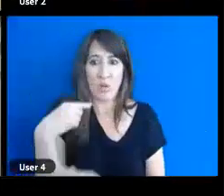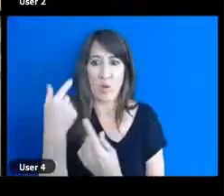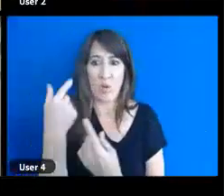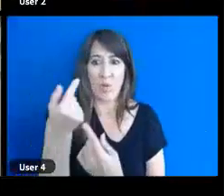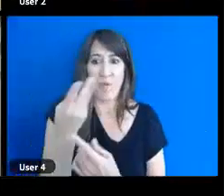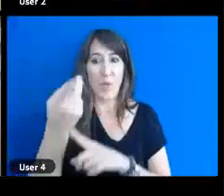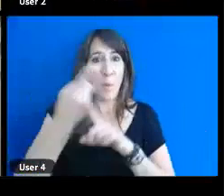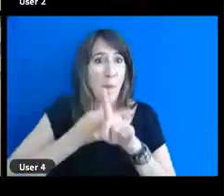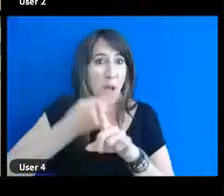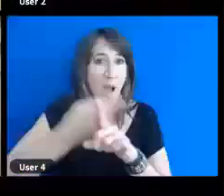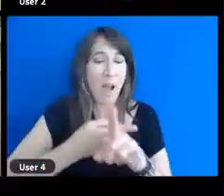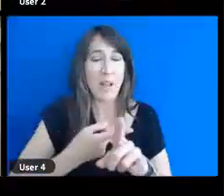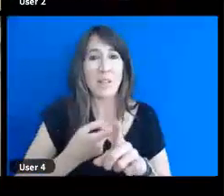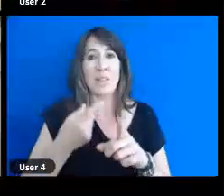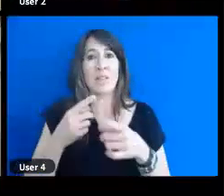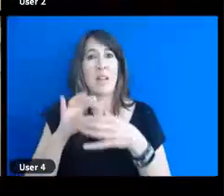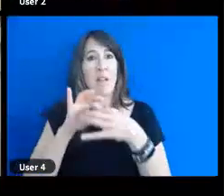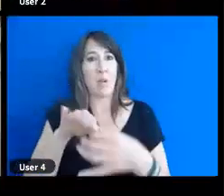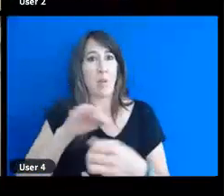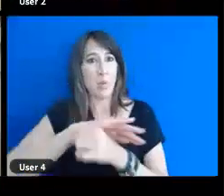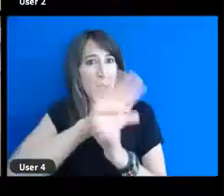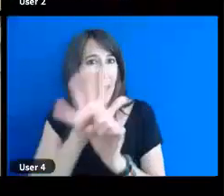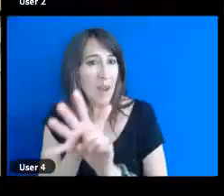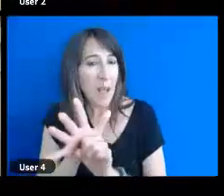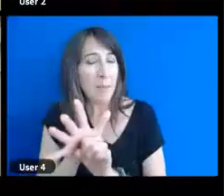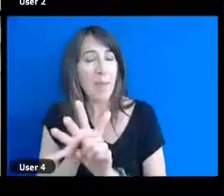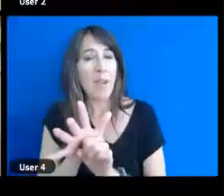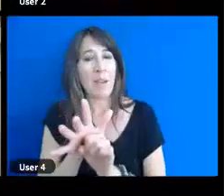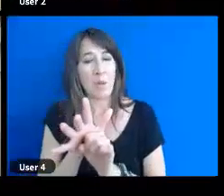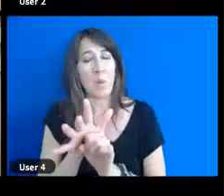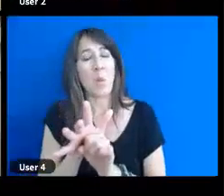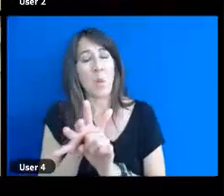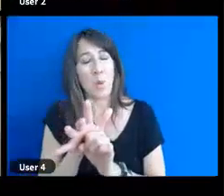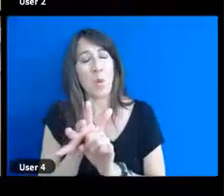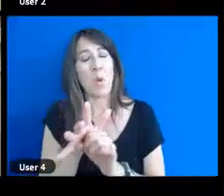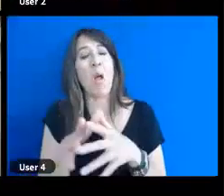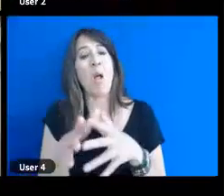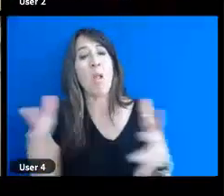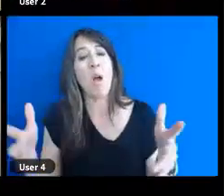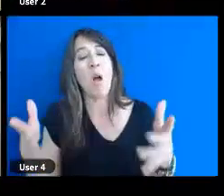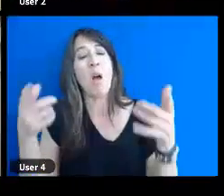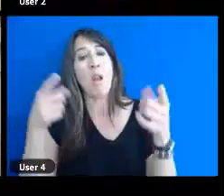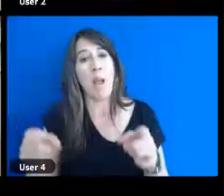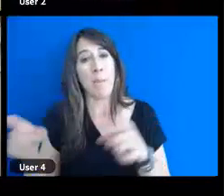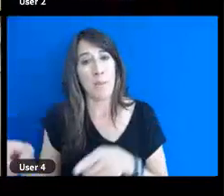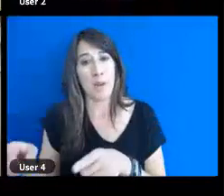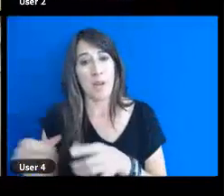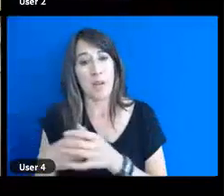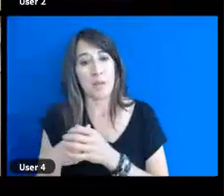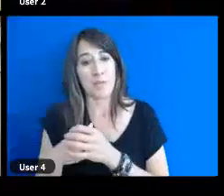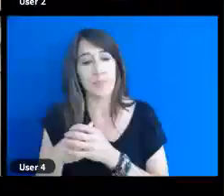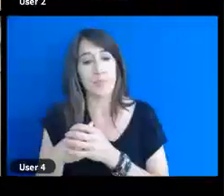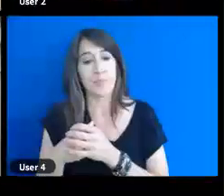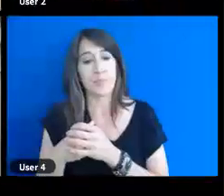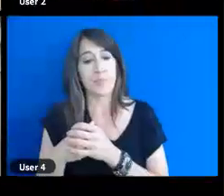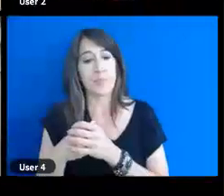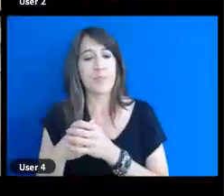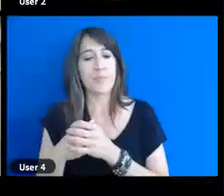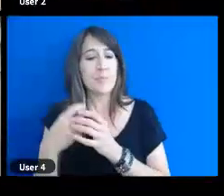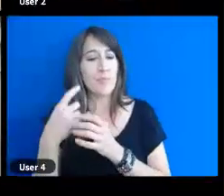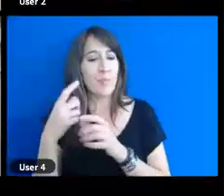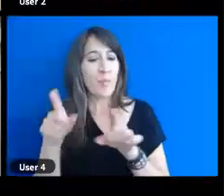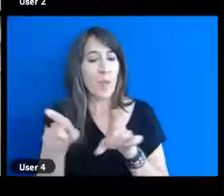well about, everything that we've been watching over the past few months around a global pandemic. So there's a lot of things going